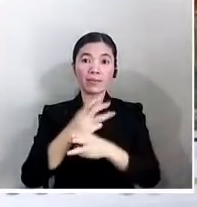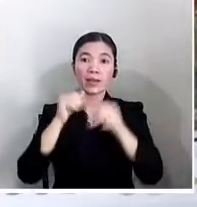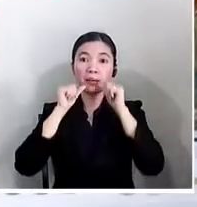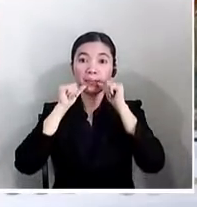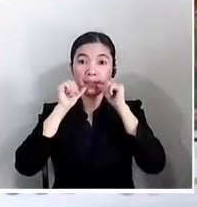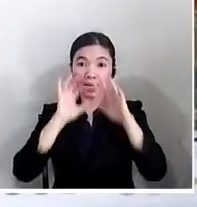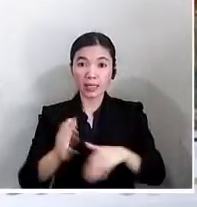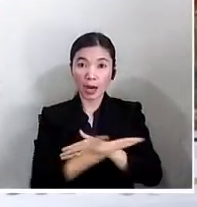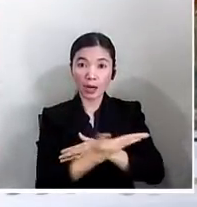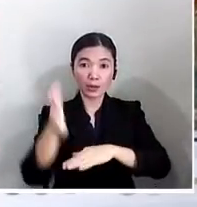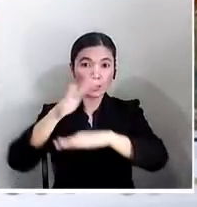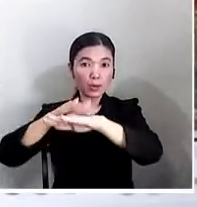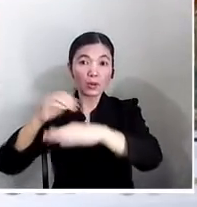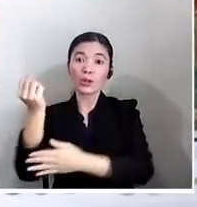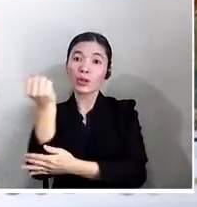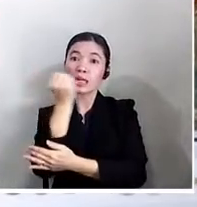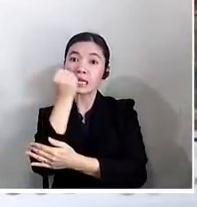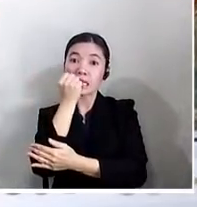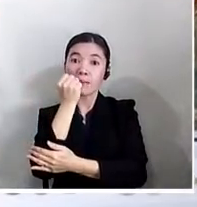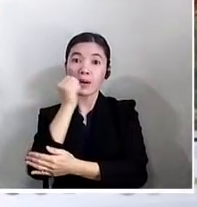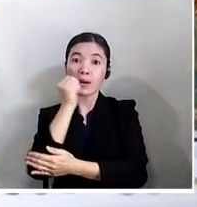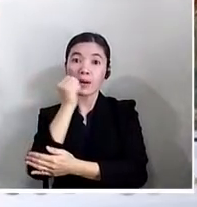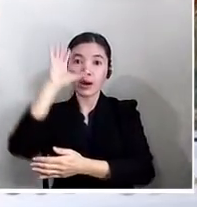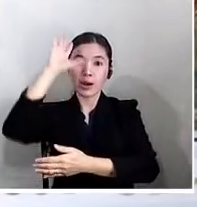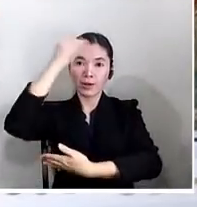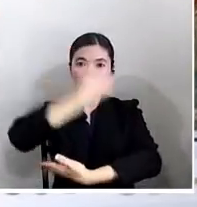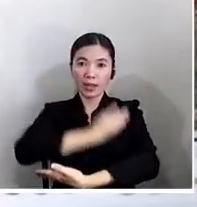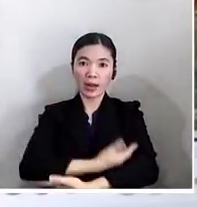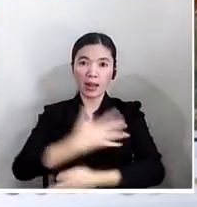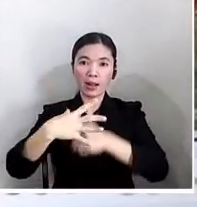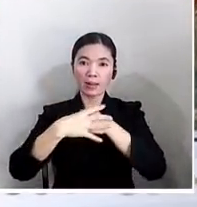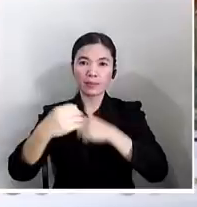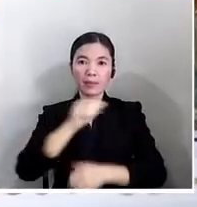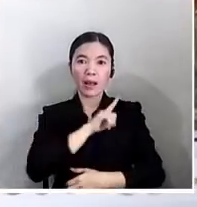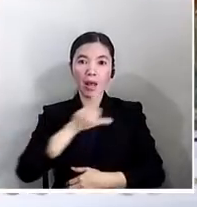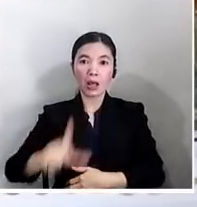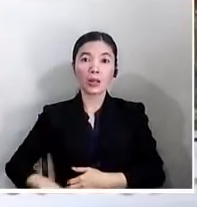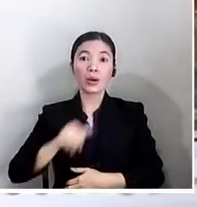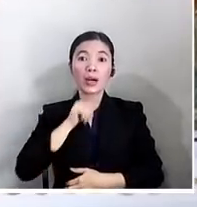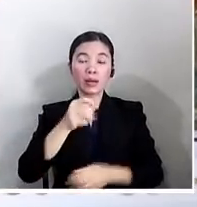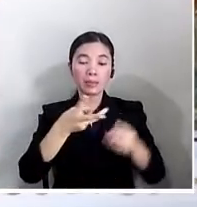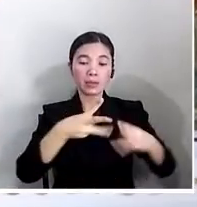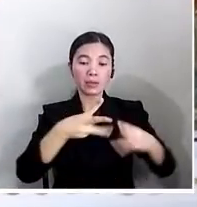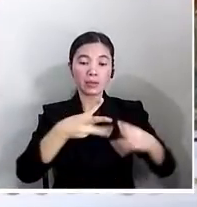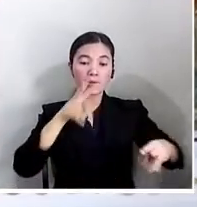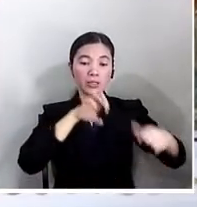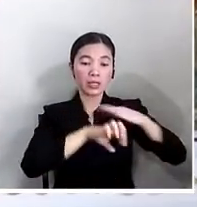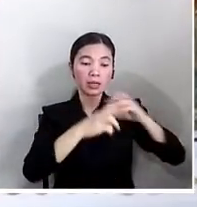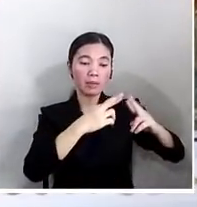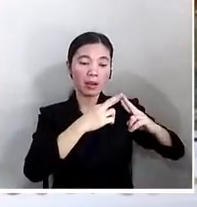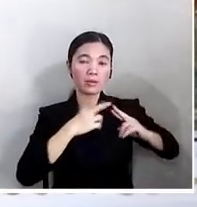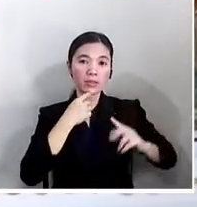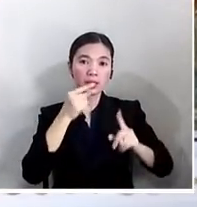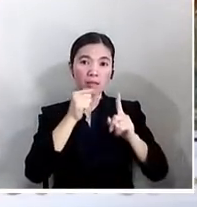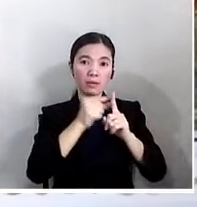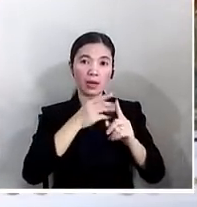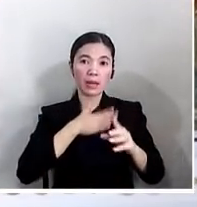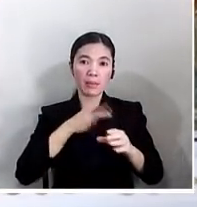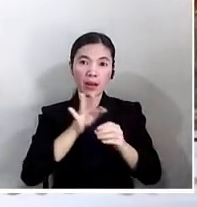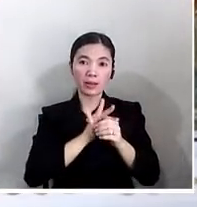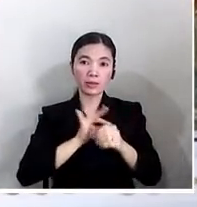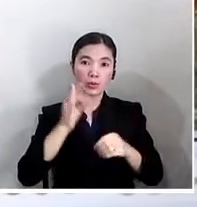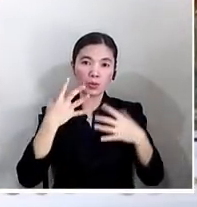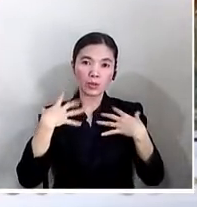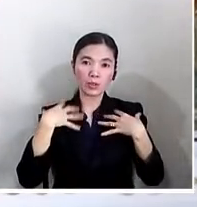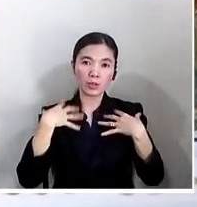supper of the Lamb. Lord, I am not worthy to enter under my roof, but only say the word and my soul shall be